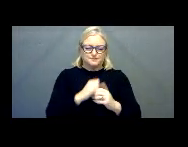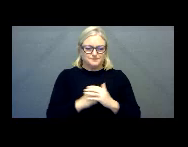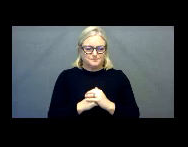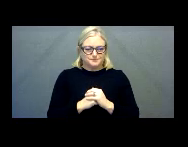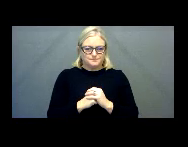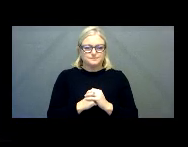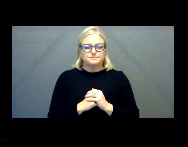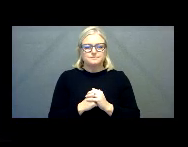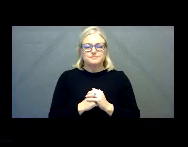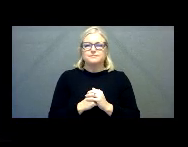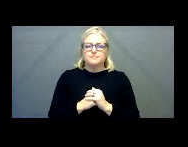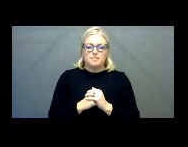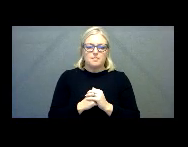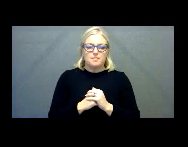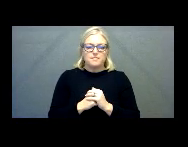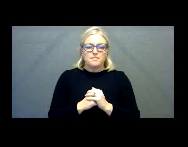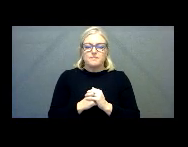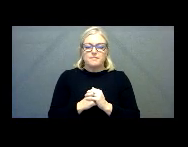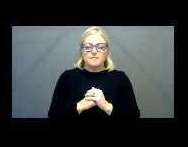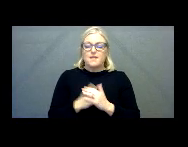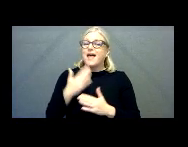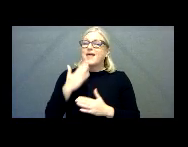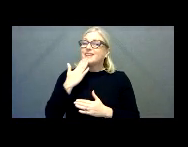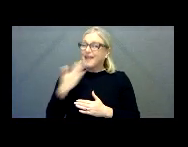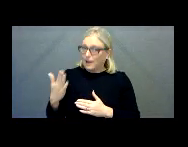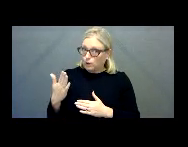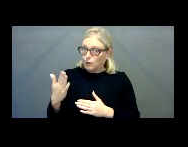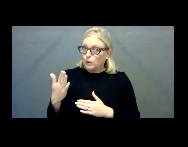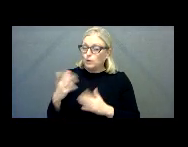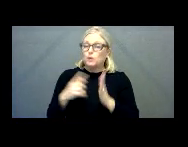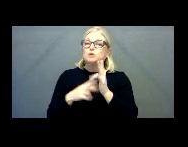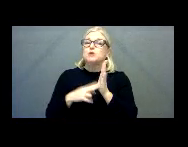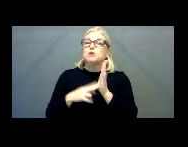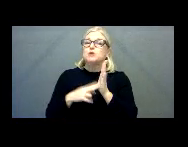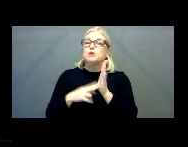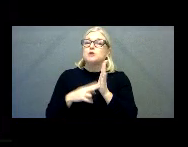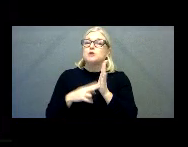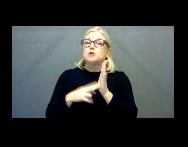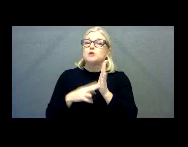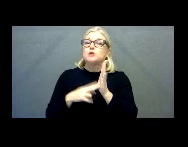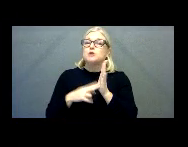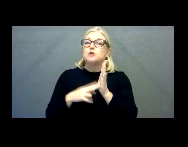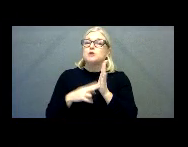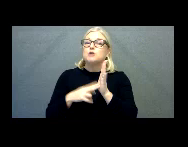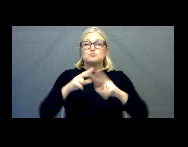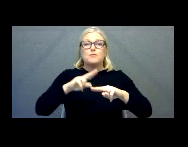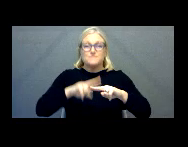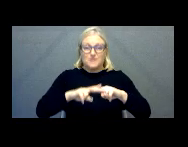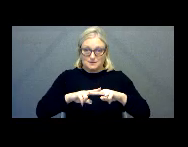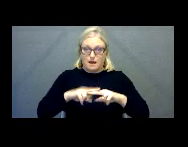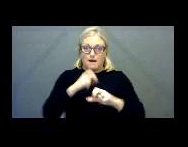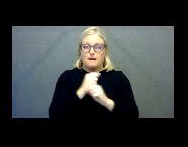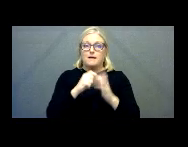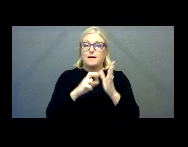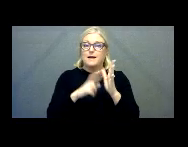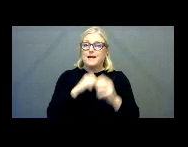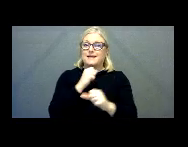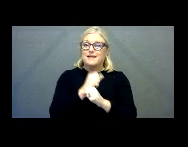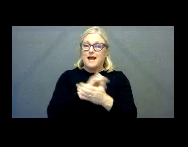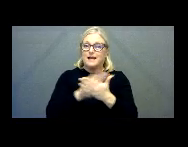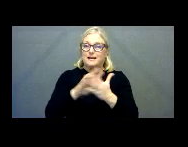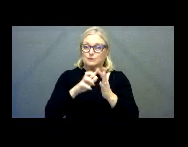Thanks, Tony. So next we've got Professor Gang Chen. He's a professor at the University of Melbourne and the Peter MacCallum